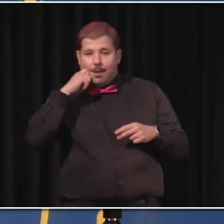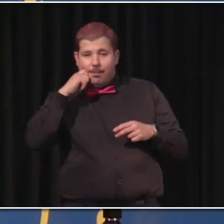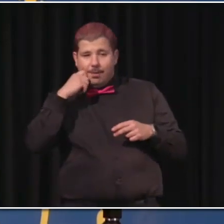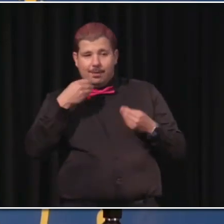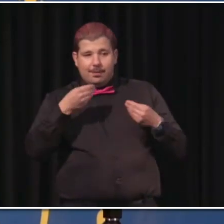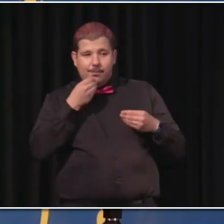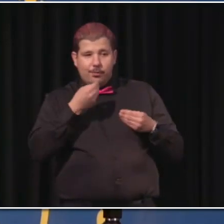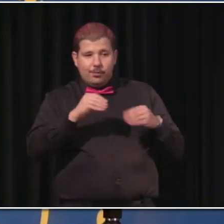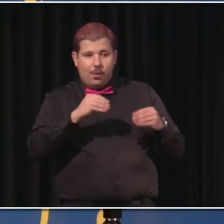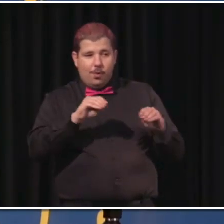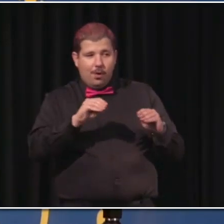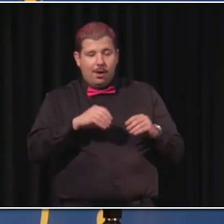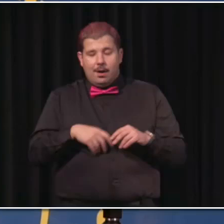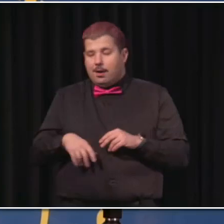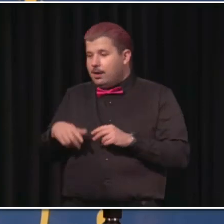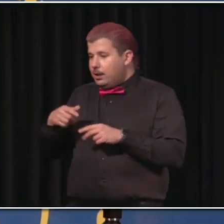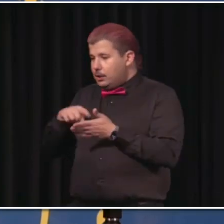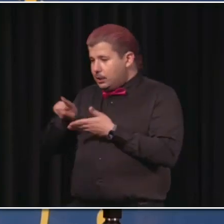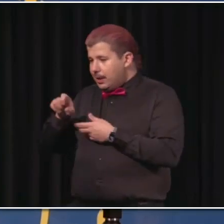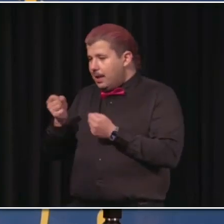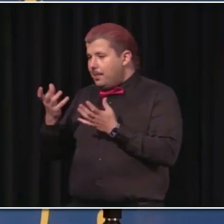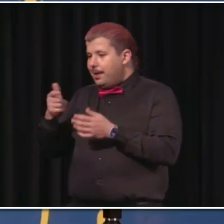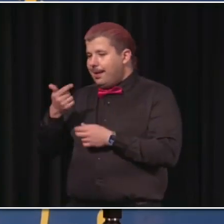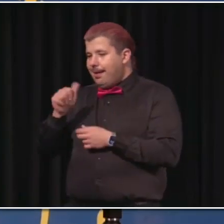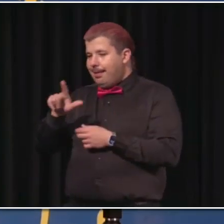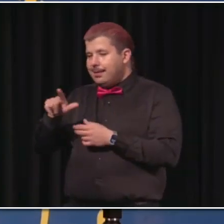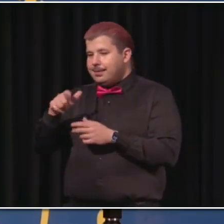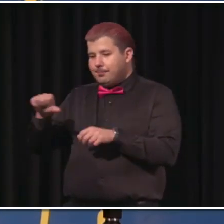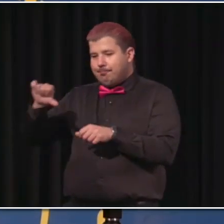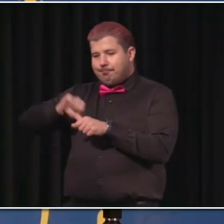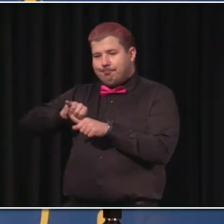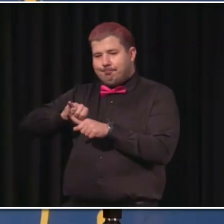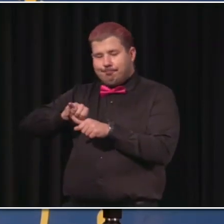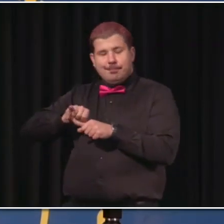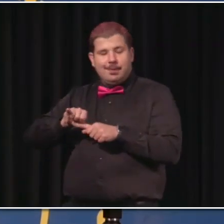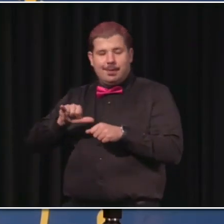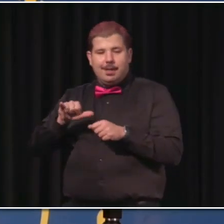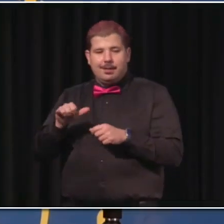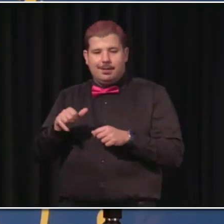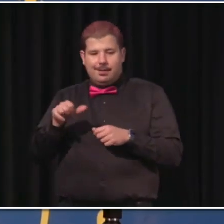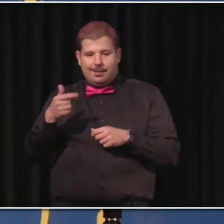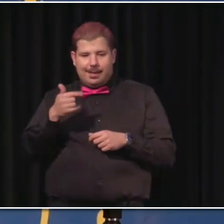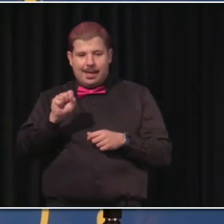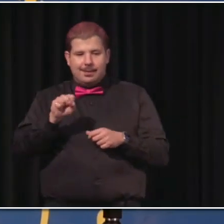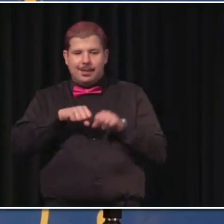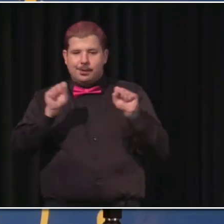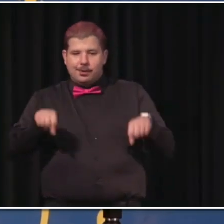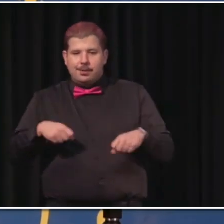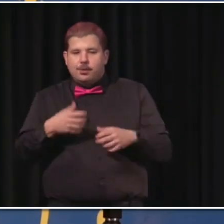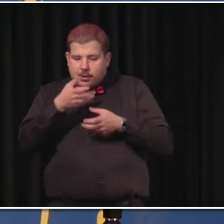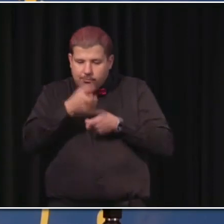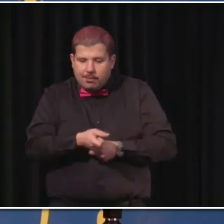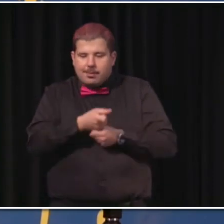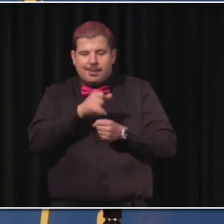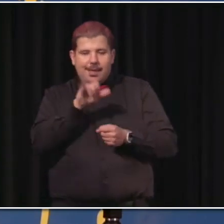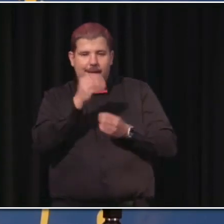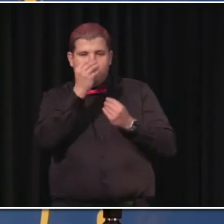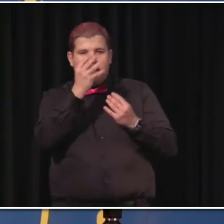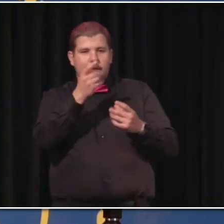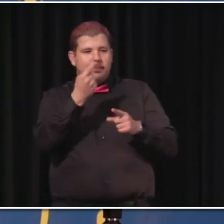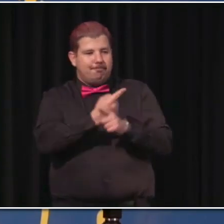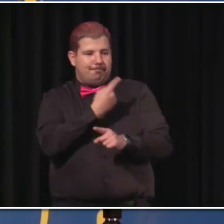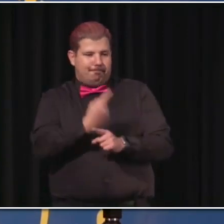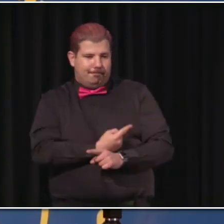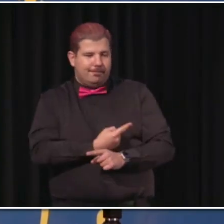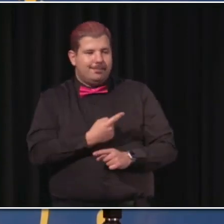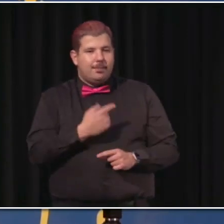how many gallons you've pumped at the gas station, you can trust that information is accurate. Because the San